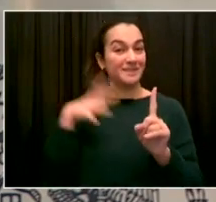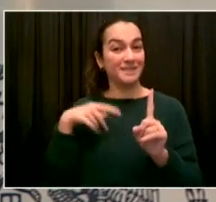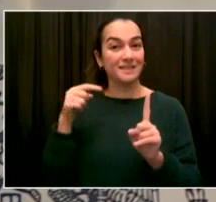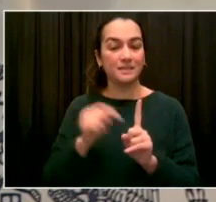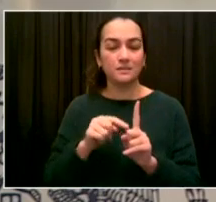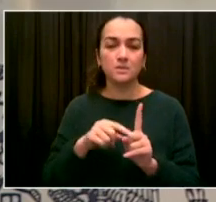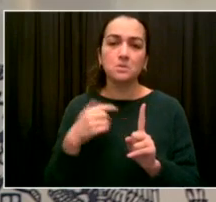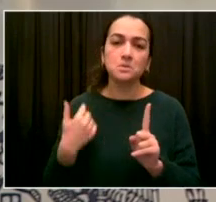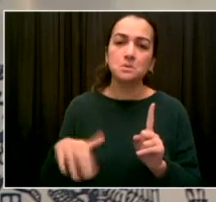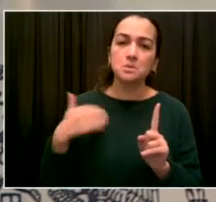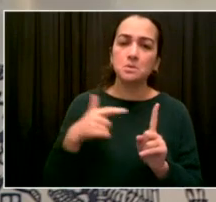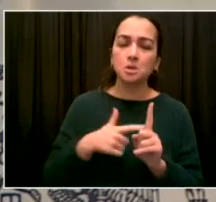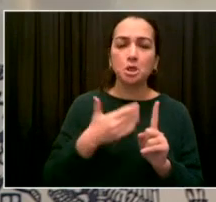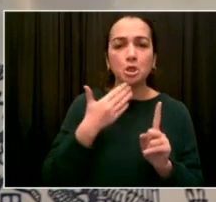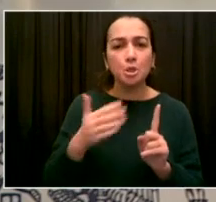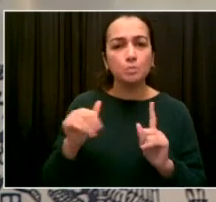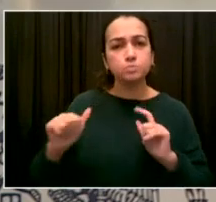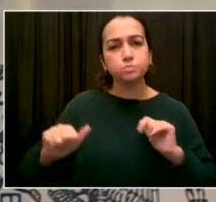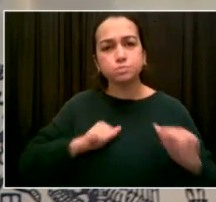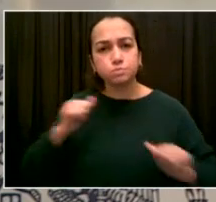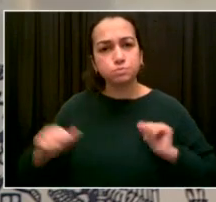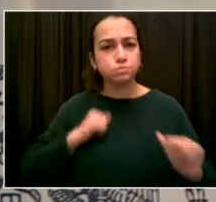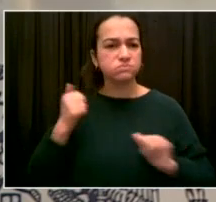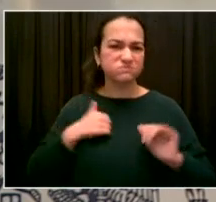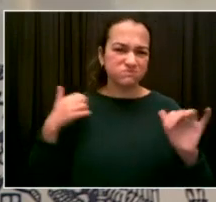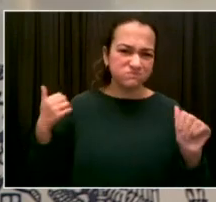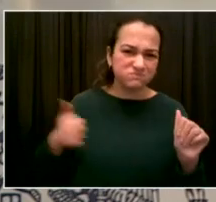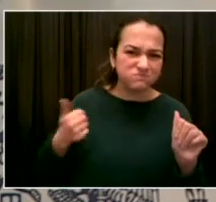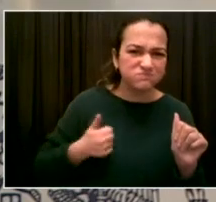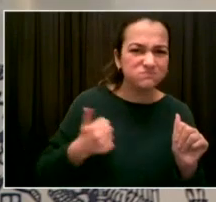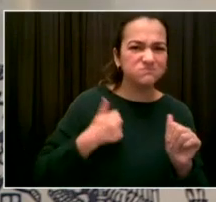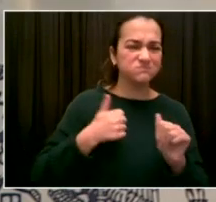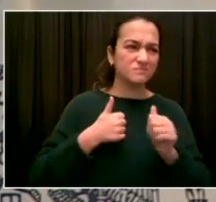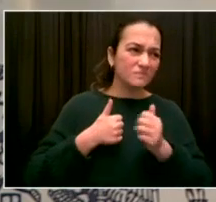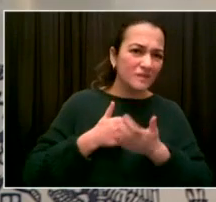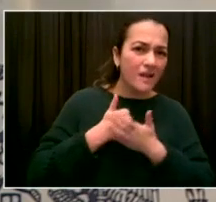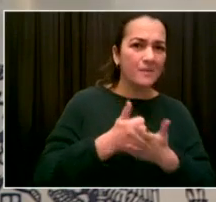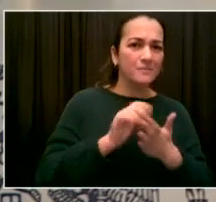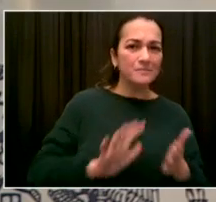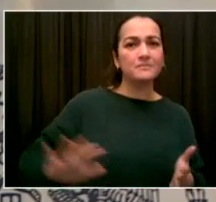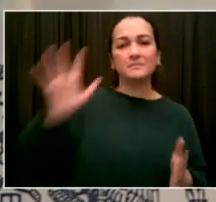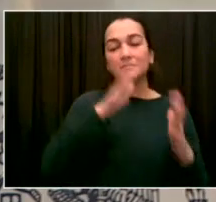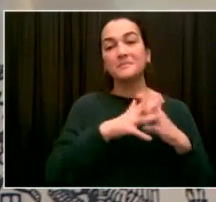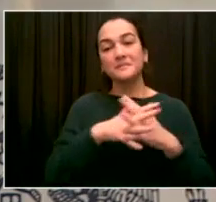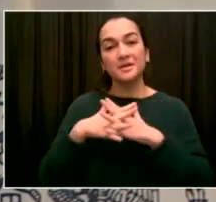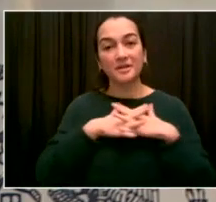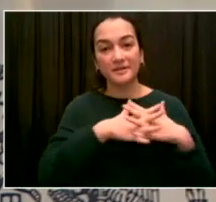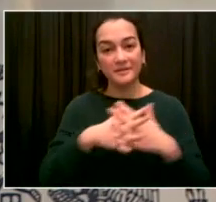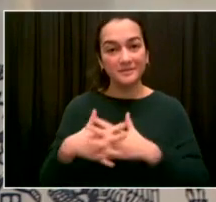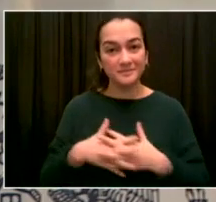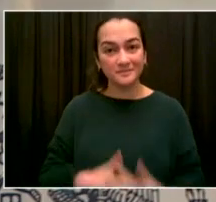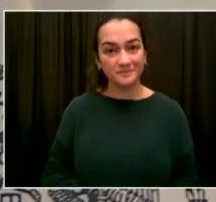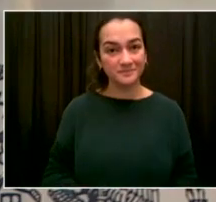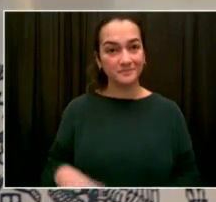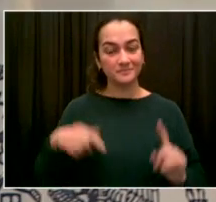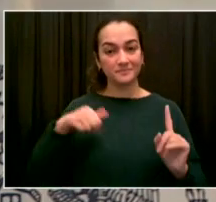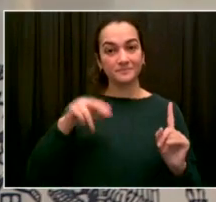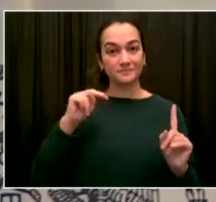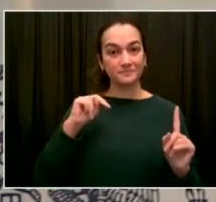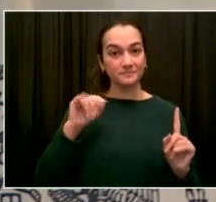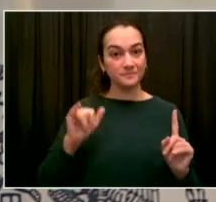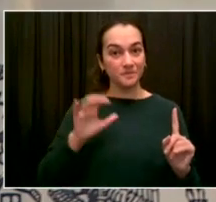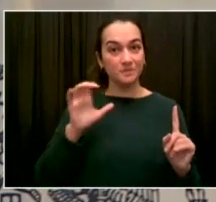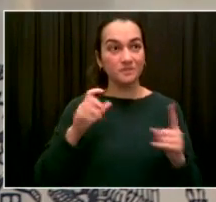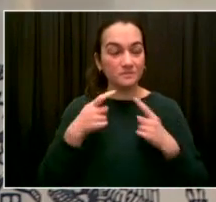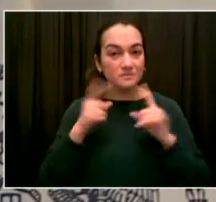come out of the worst of the COVID crisis? Where did we get the help we needed? Where did we get the stimulus and the support to get back on our